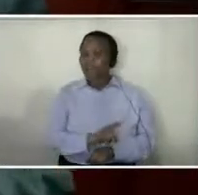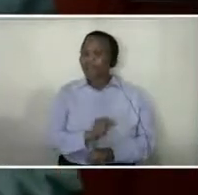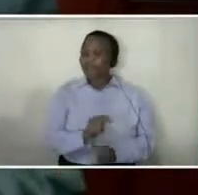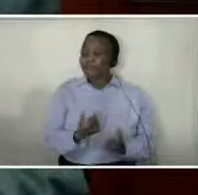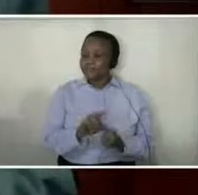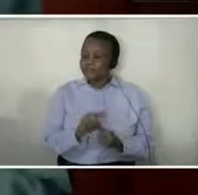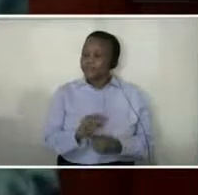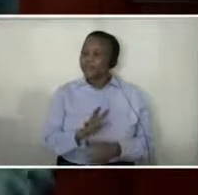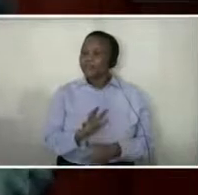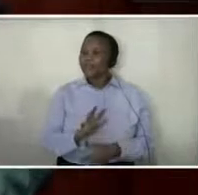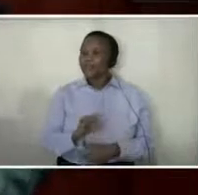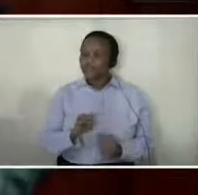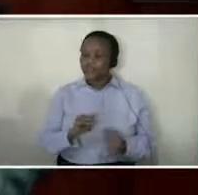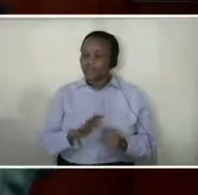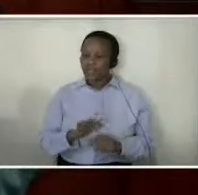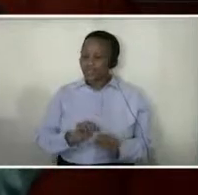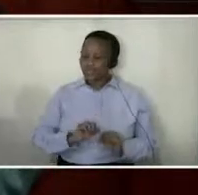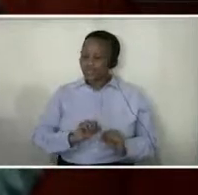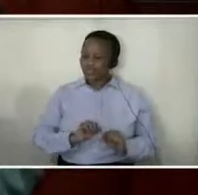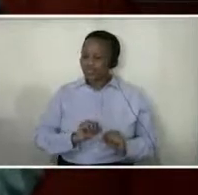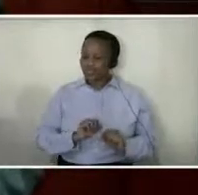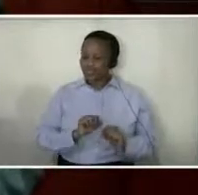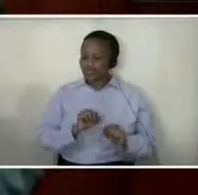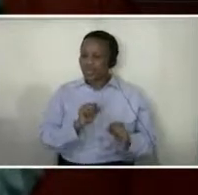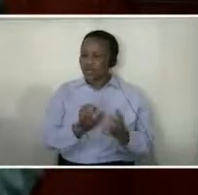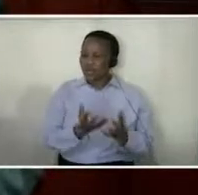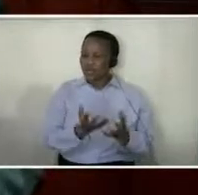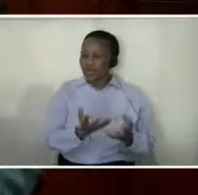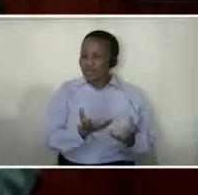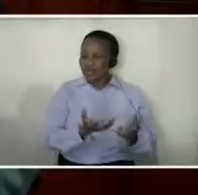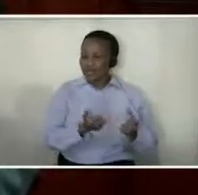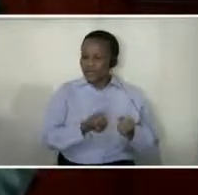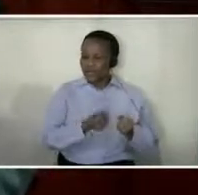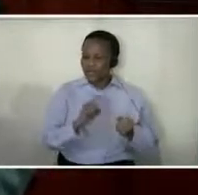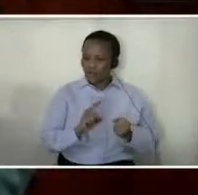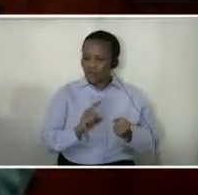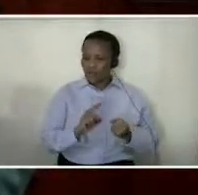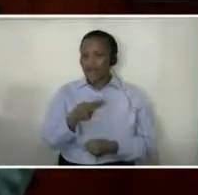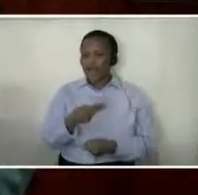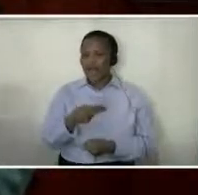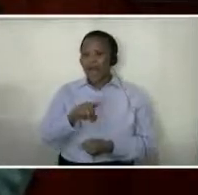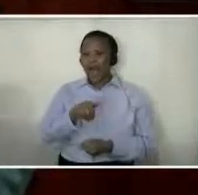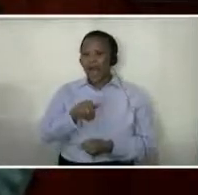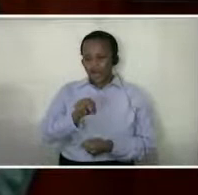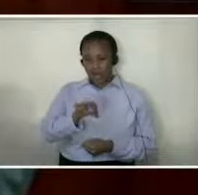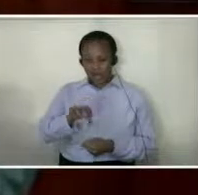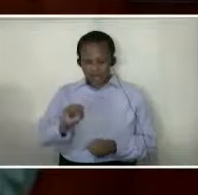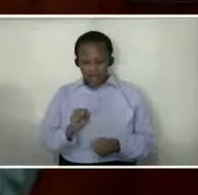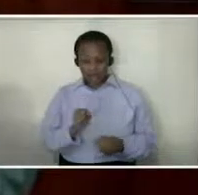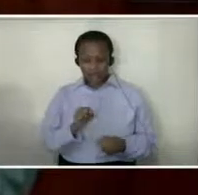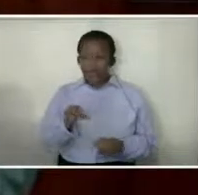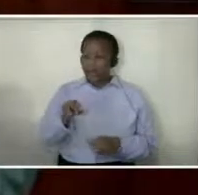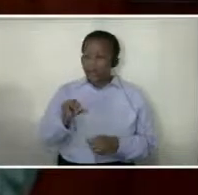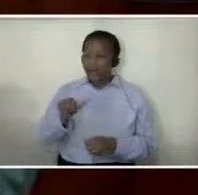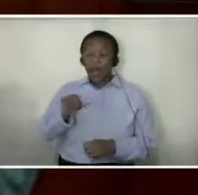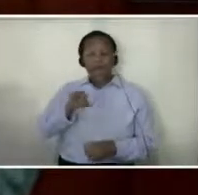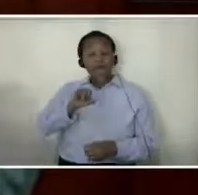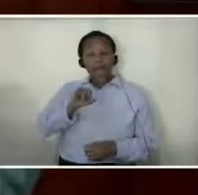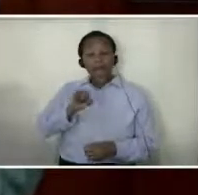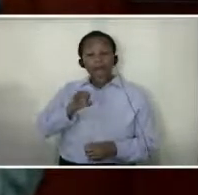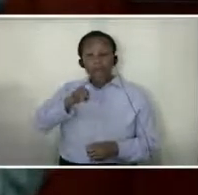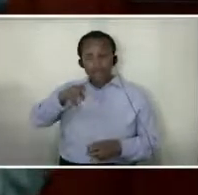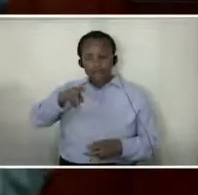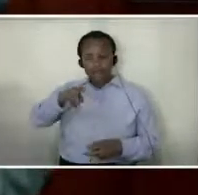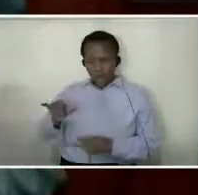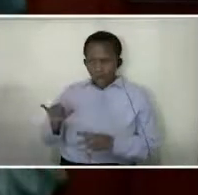all harshness and impositions. The worst of it all was when the IFP and DA wanted to